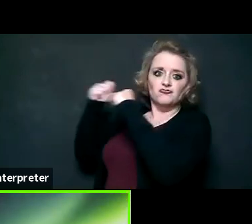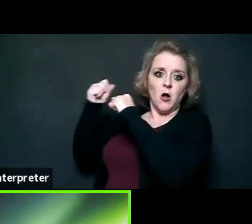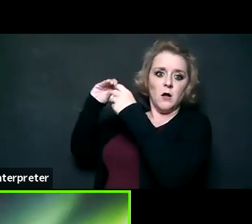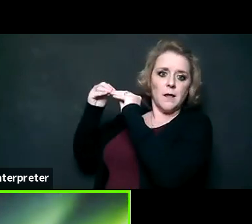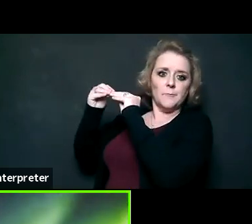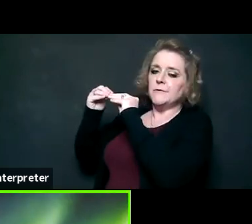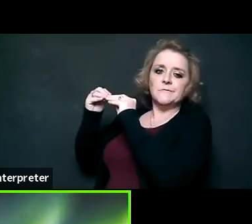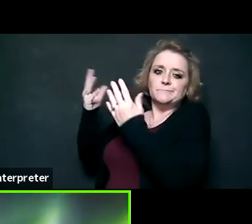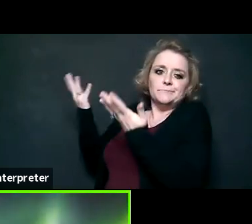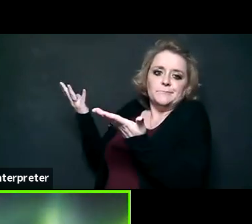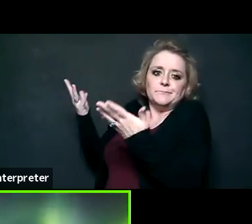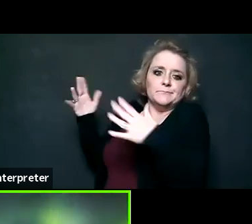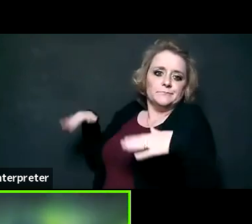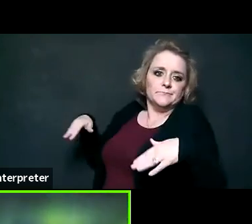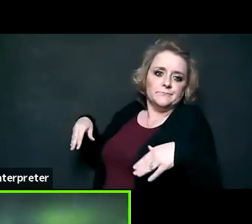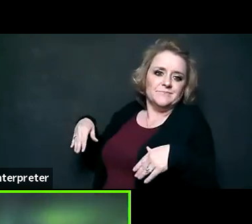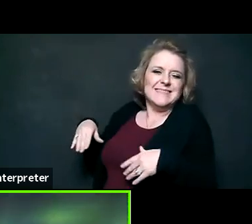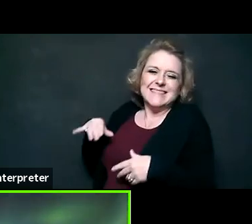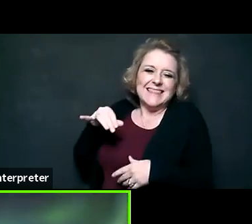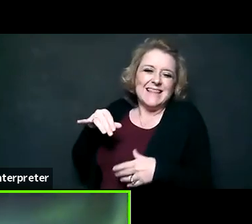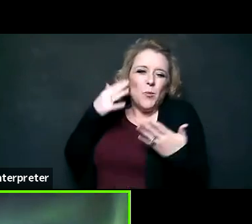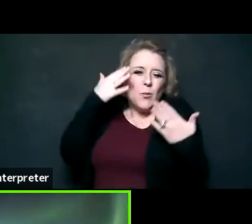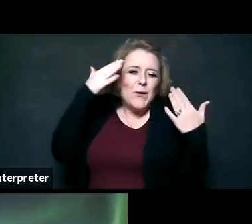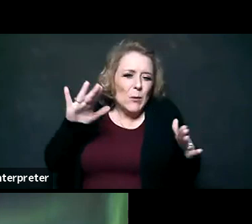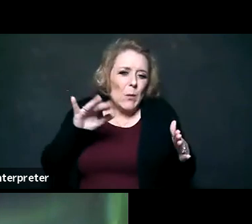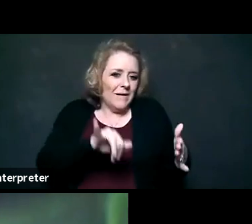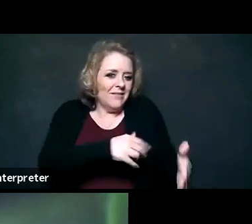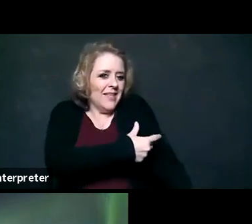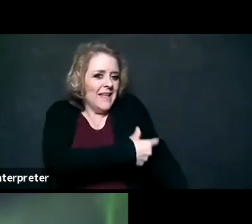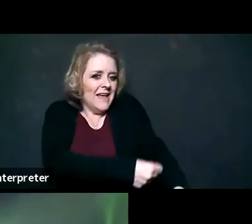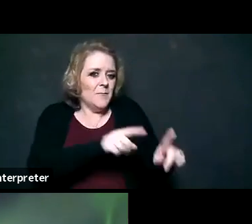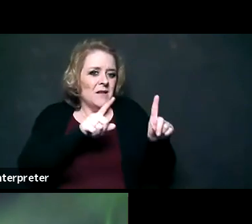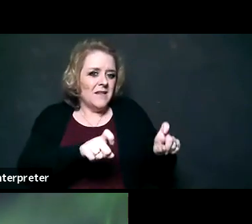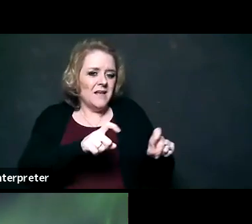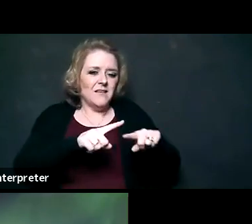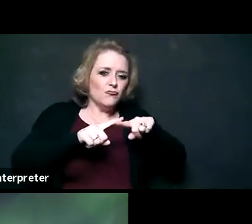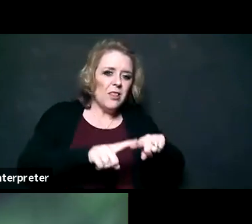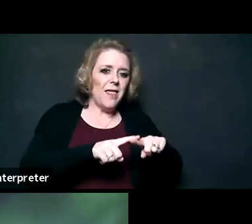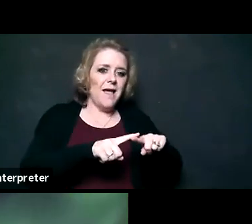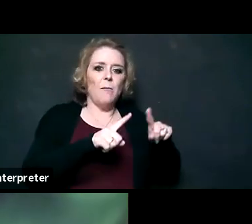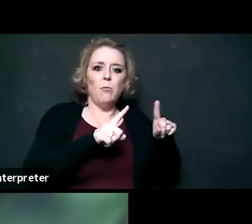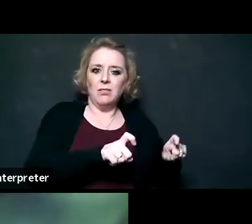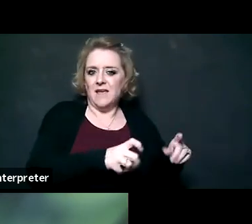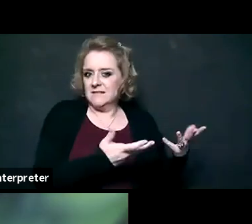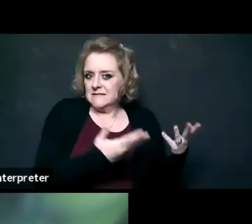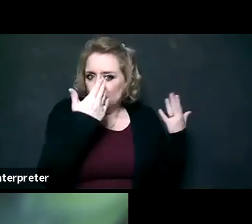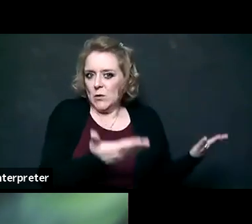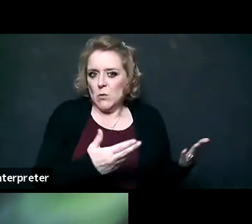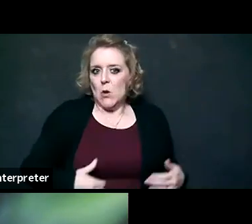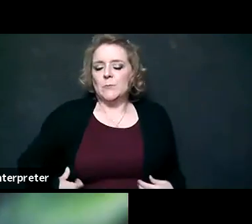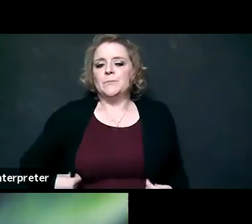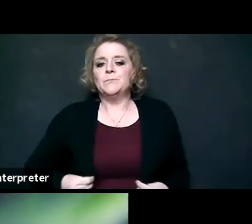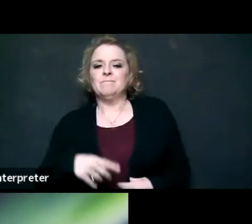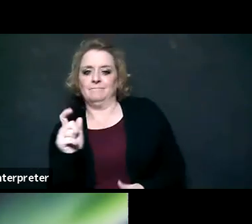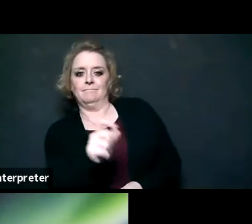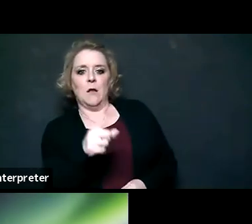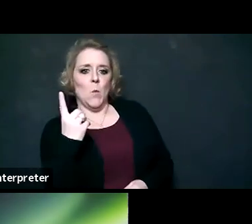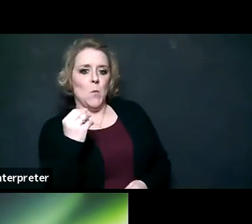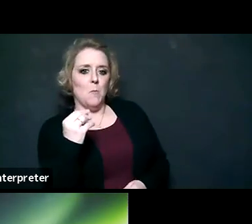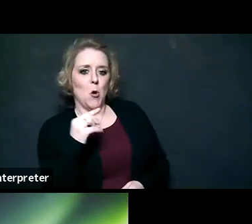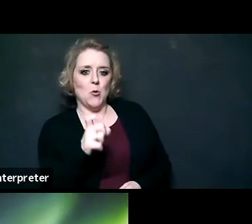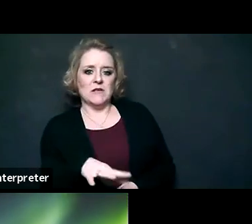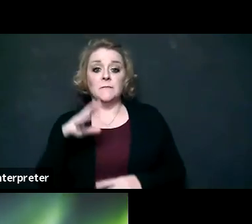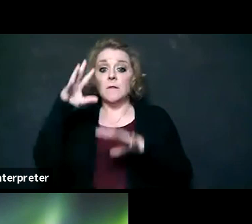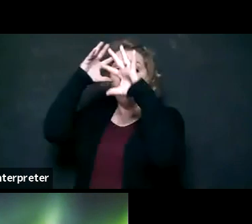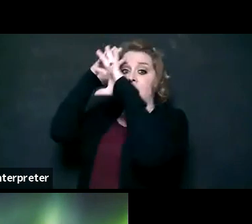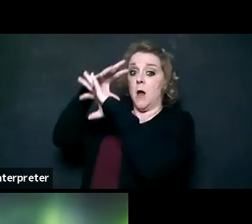for it to tell you that's a reliable indicator of illness. And Dr. Klepper, as long as I've got you, I have one more question for you. The president has been criticized